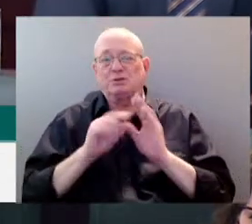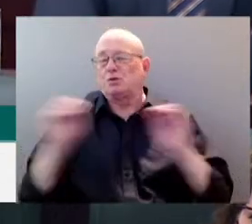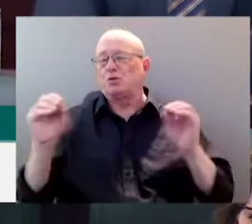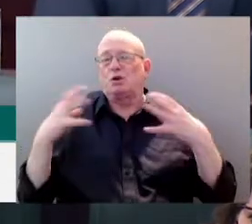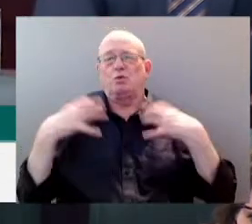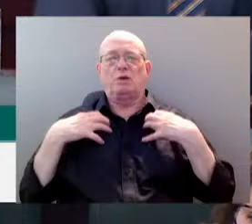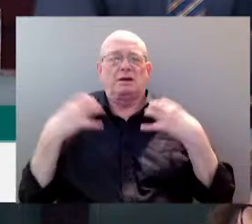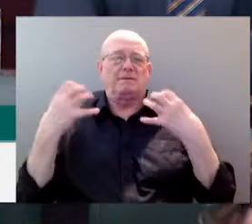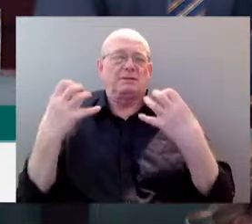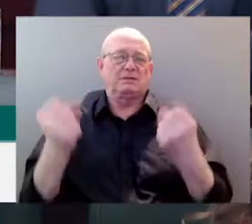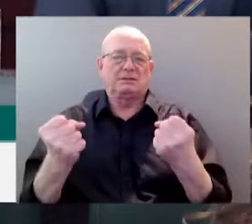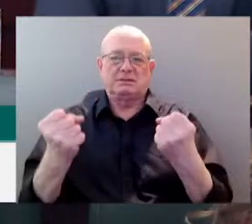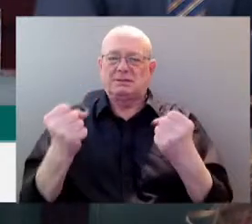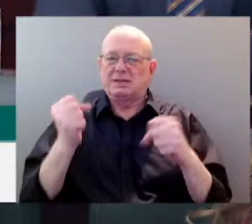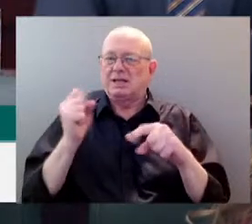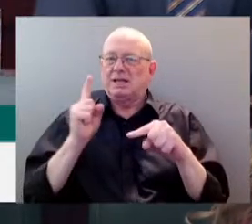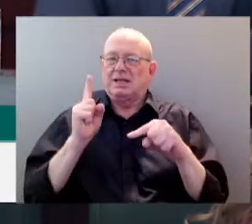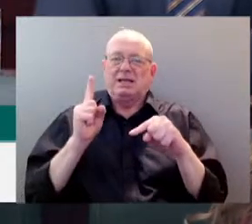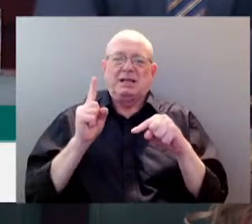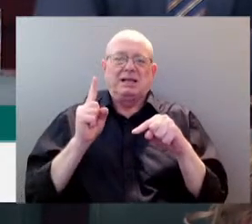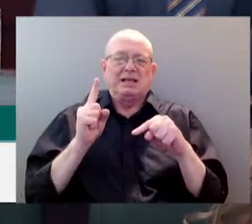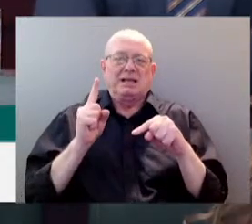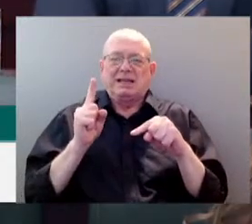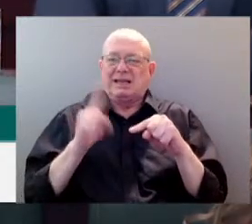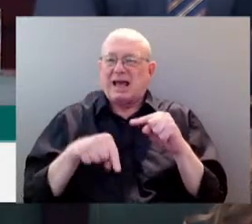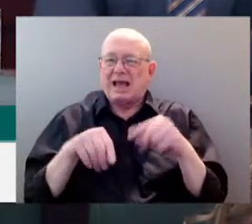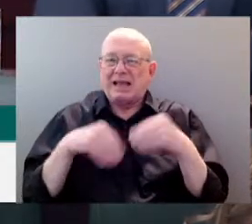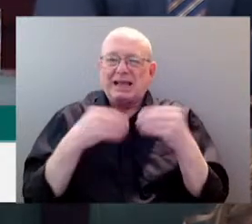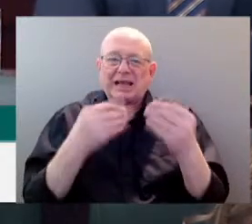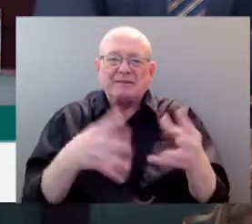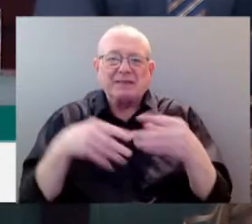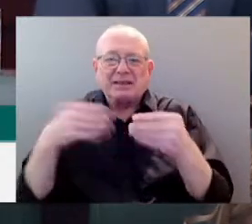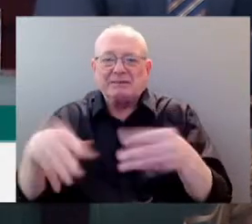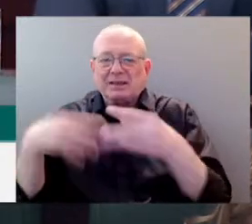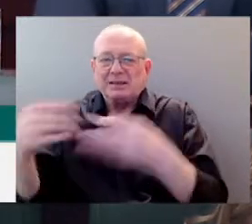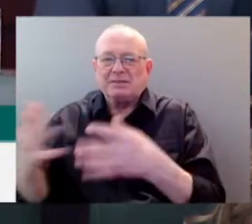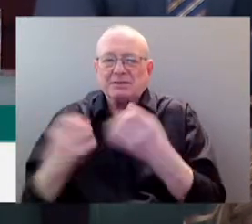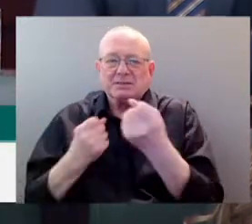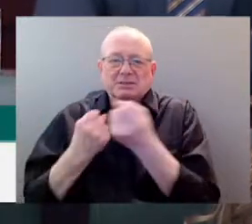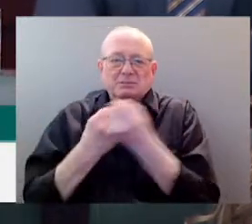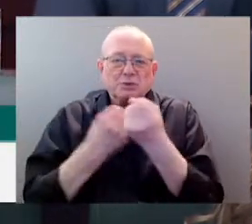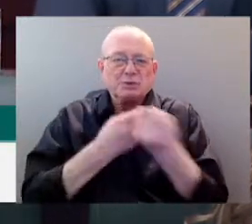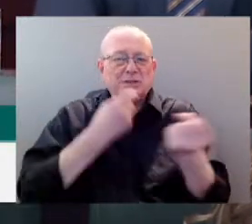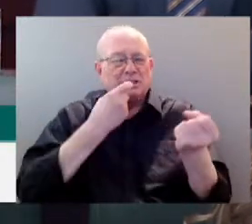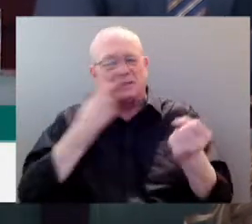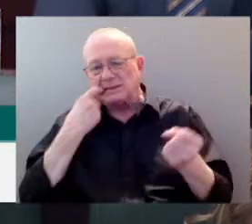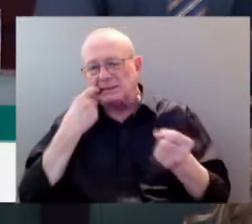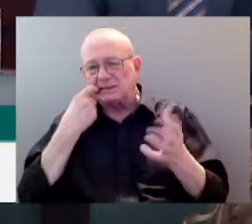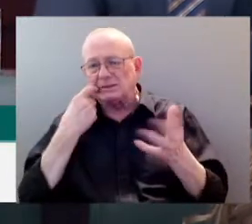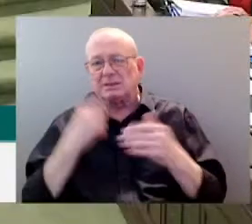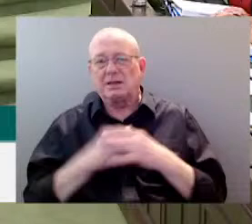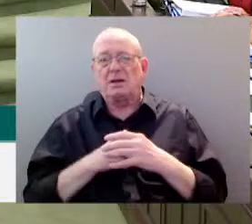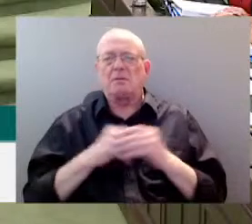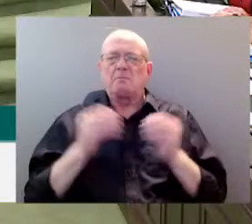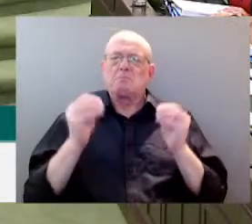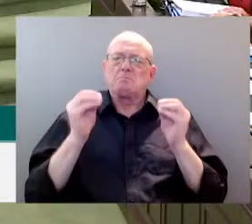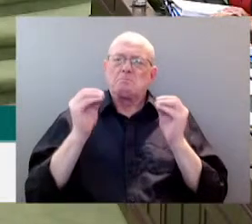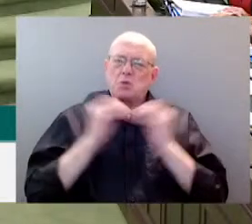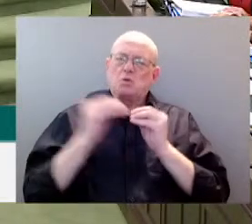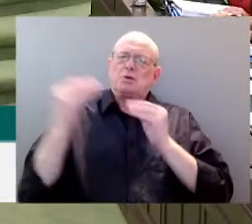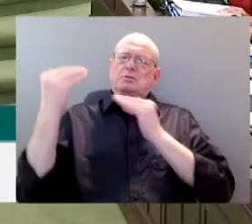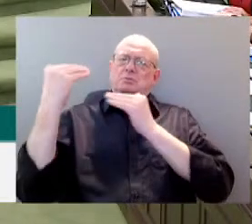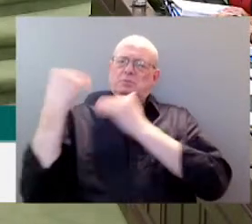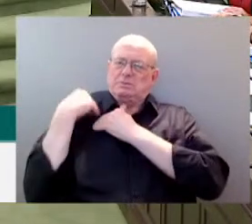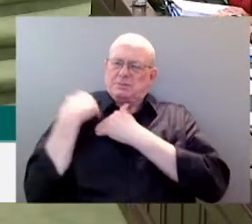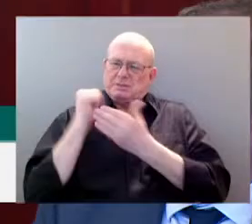is no way to treat our most vulnerable we have a moral responsibility to follow the evidence and help those who are suffering Mr Speaker The Honorable member for Grand Prairie